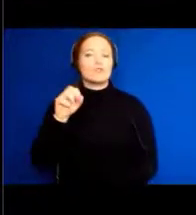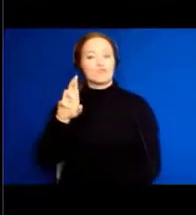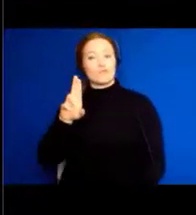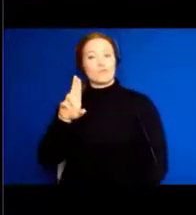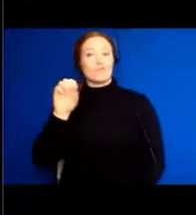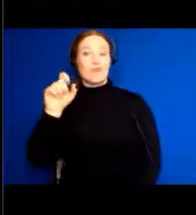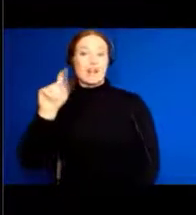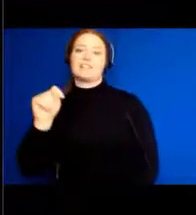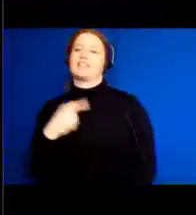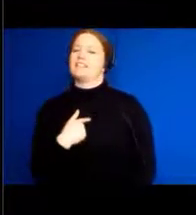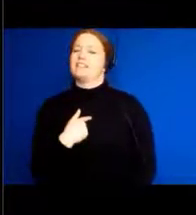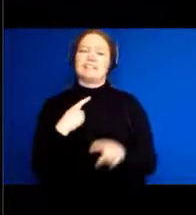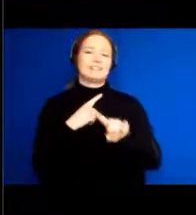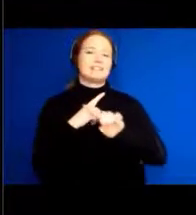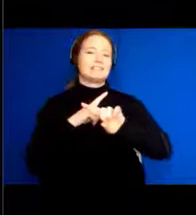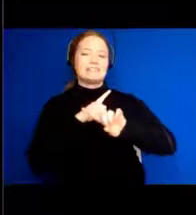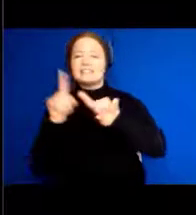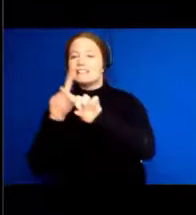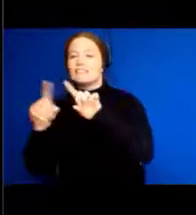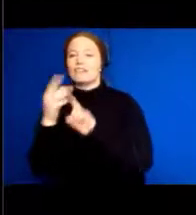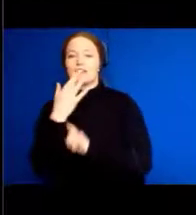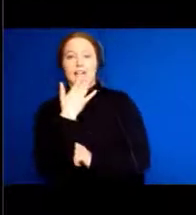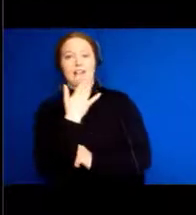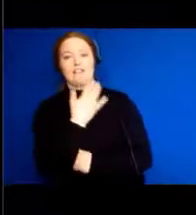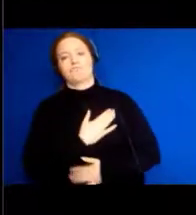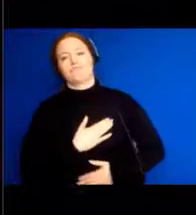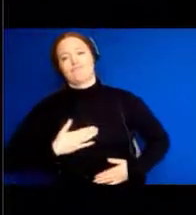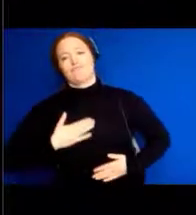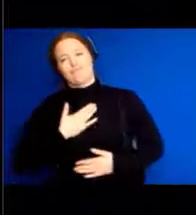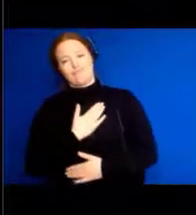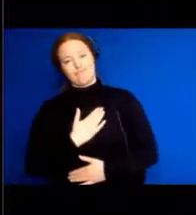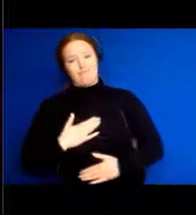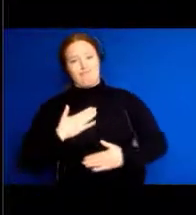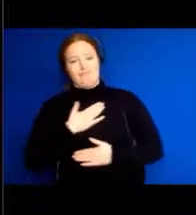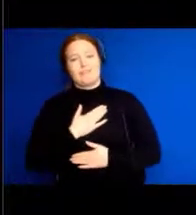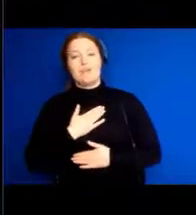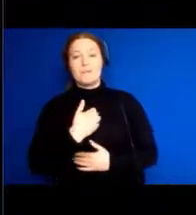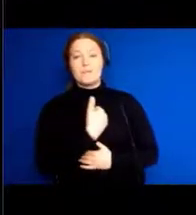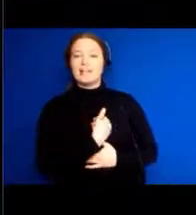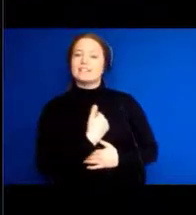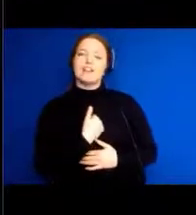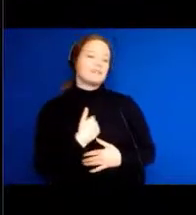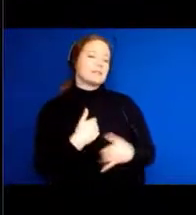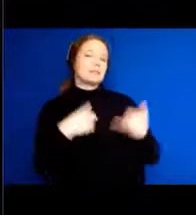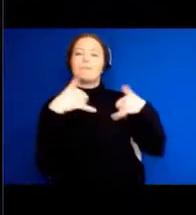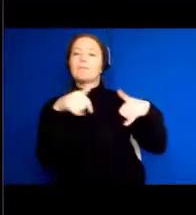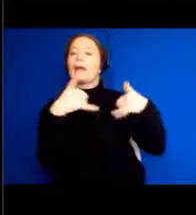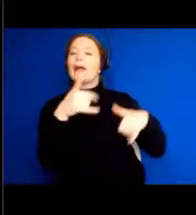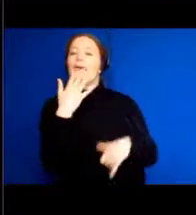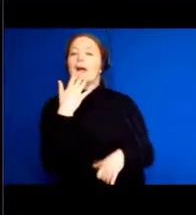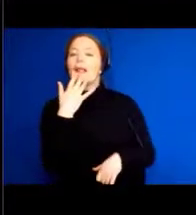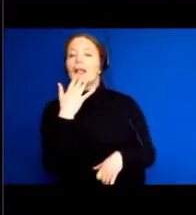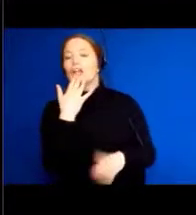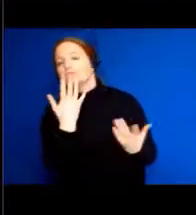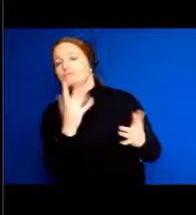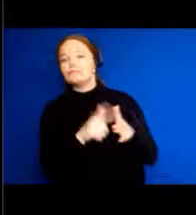And so I was just playing around with the color, and you can see up in the corner that I started kind of with